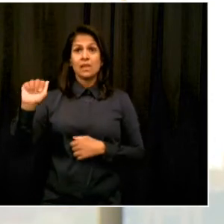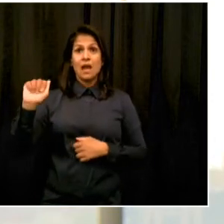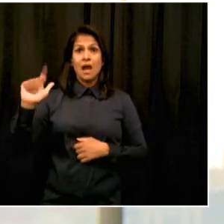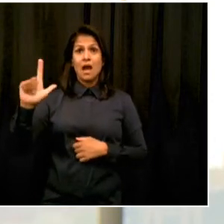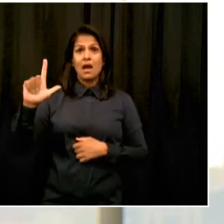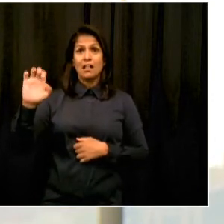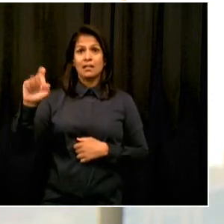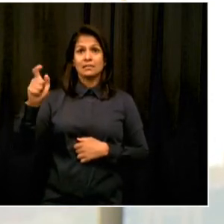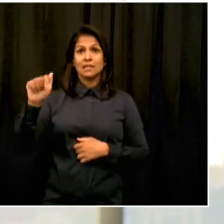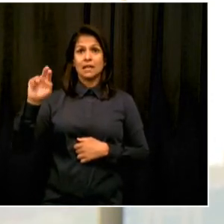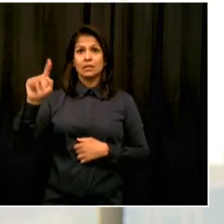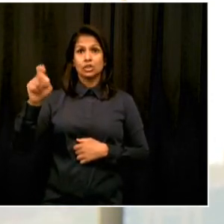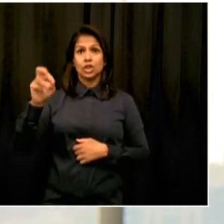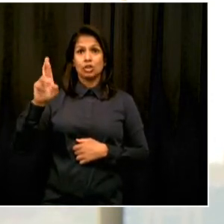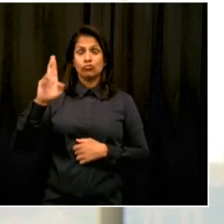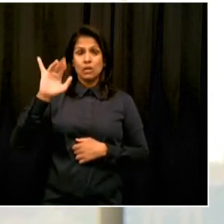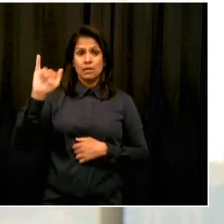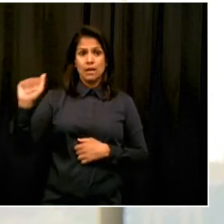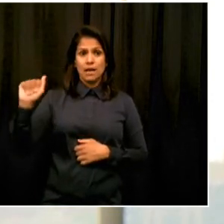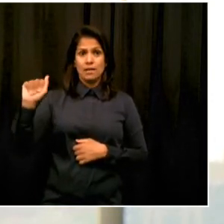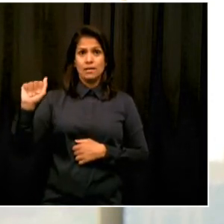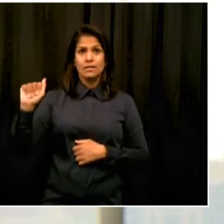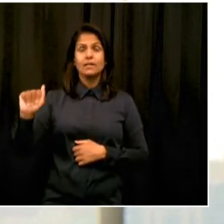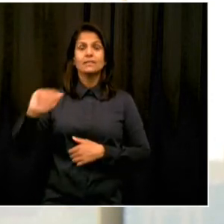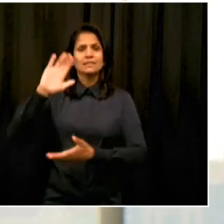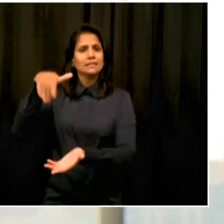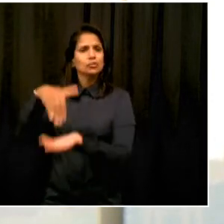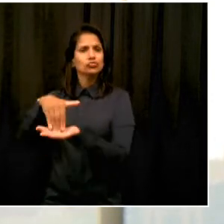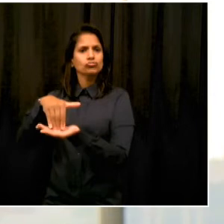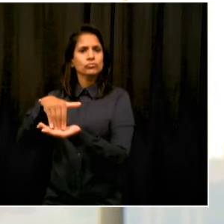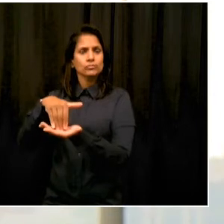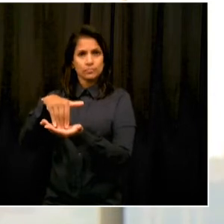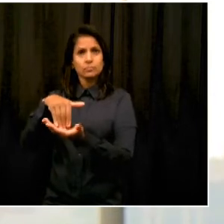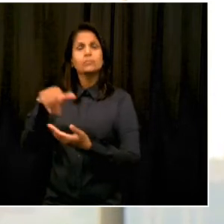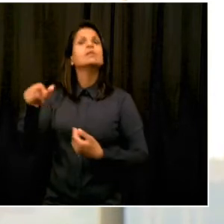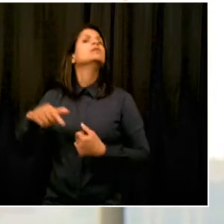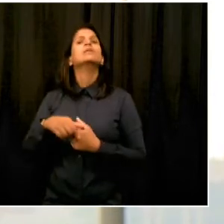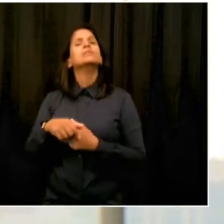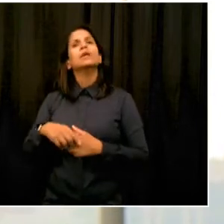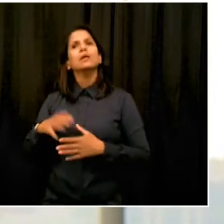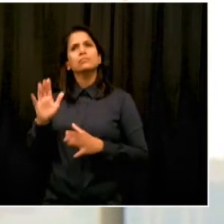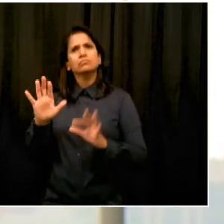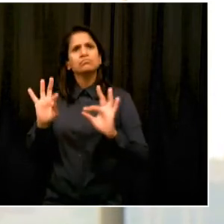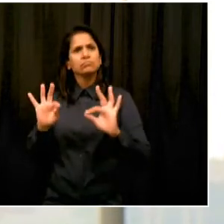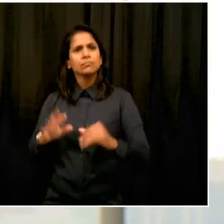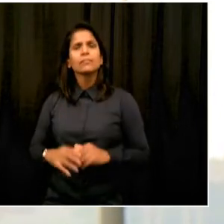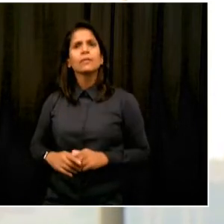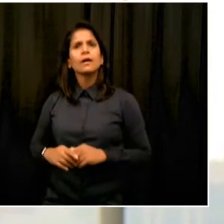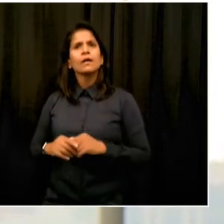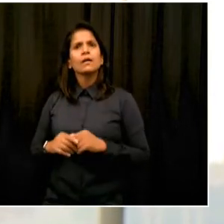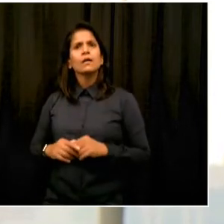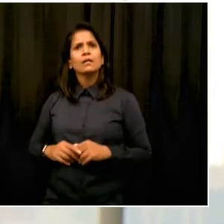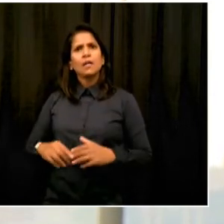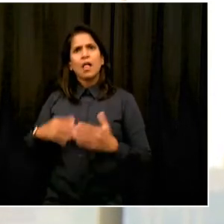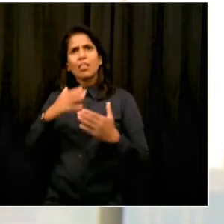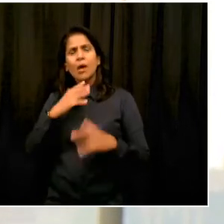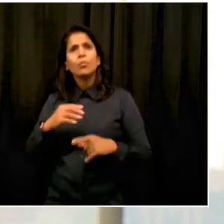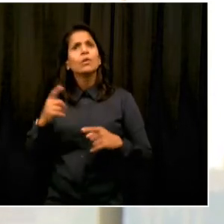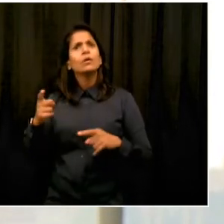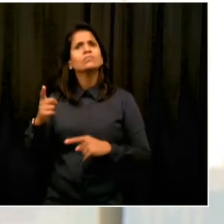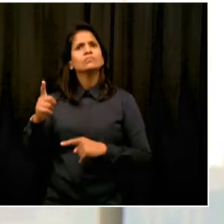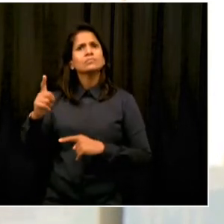want to thank John Brennan Badal and the team at OpenTrons. Thank you so much for the extraordinary effort